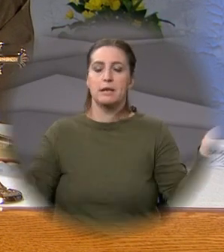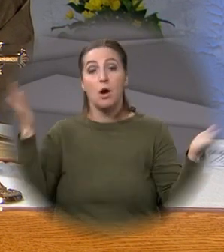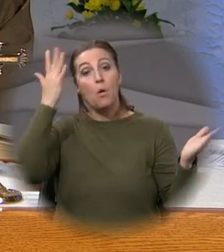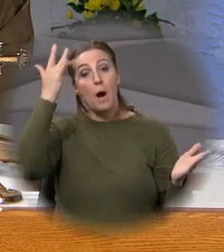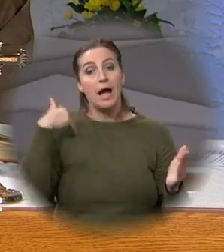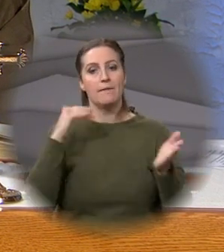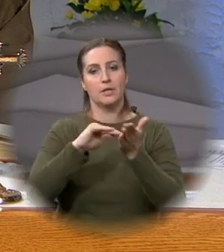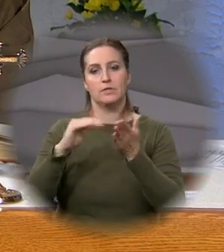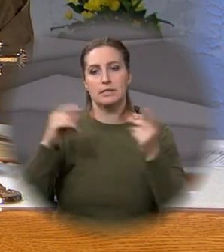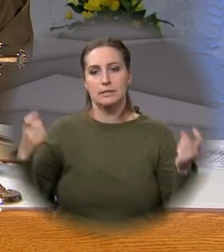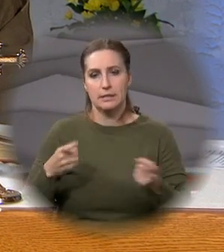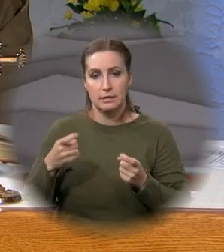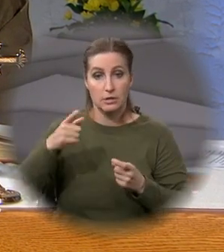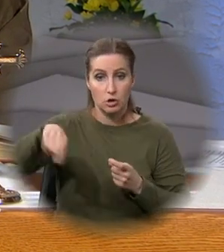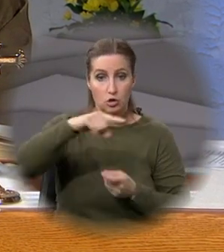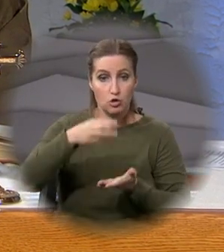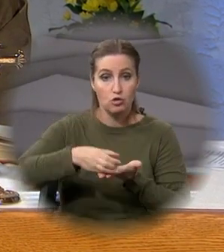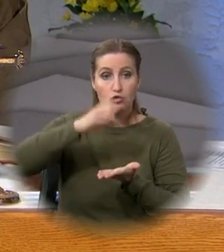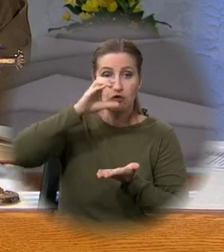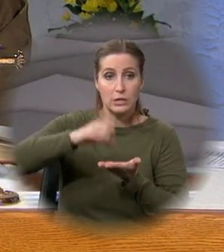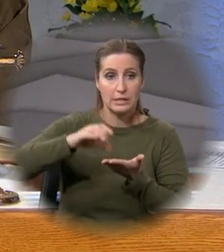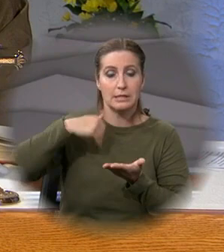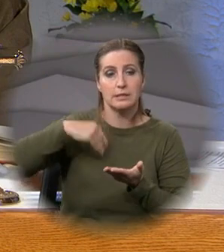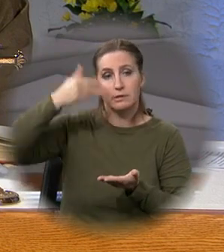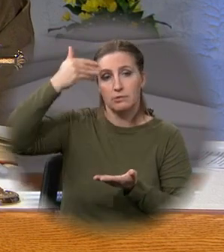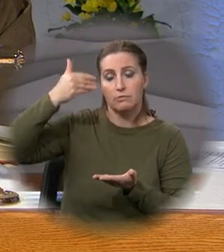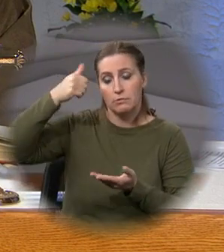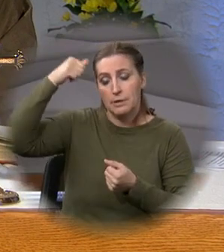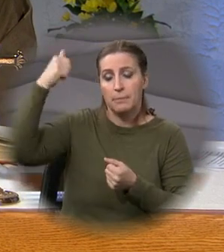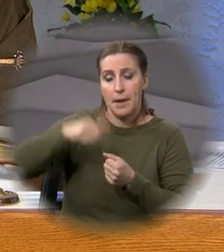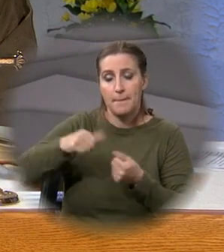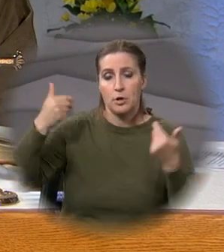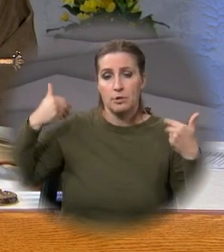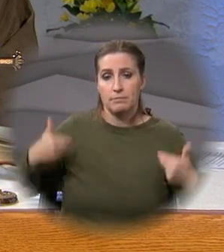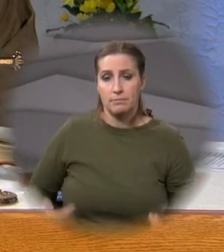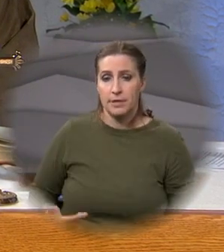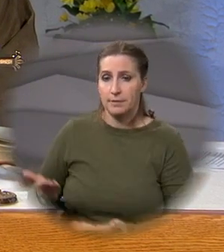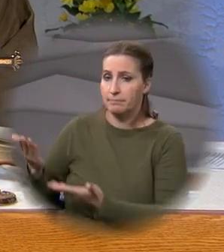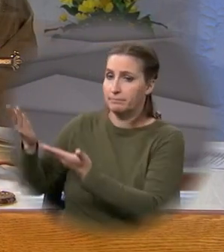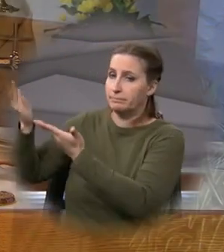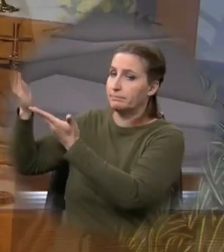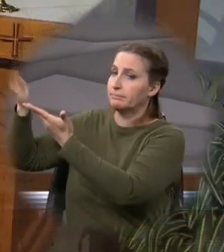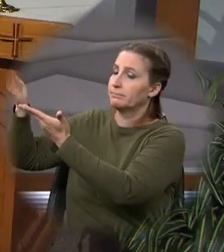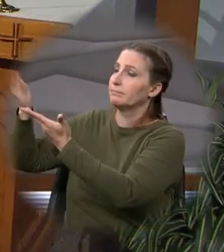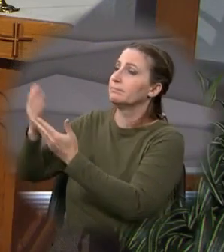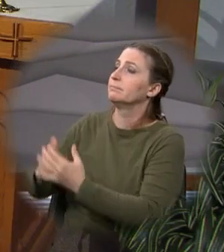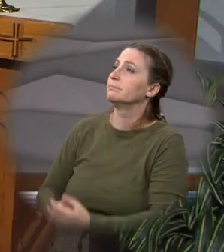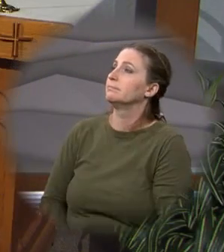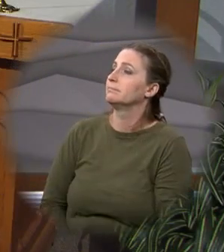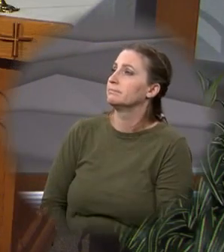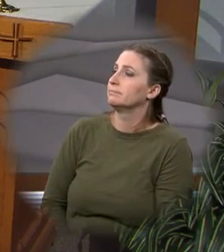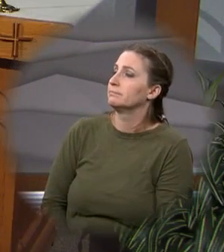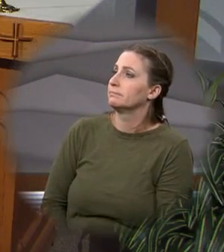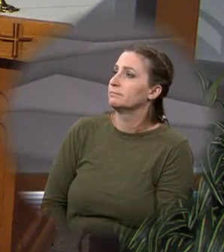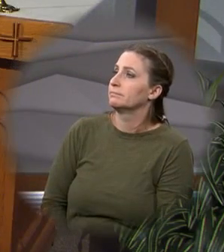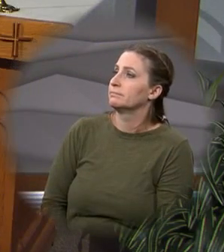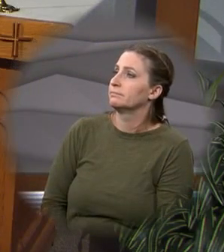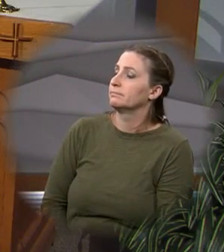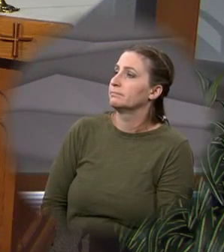many for the forgiveness of sins. Do this in memory of me."